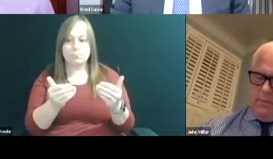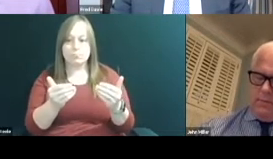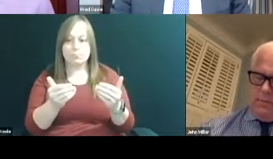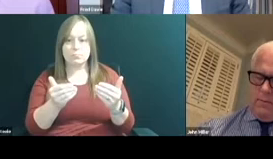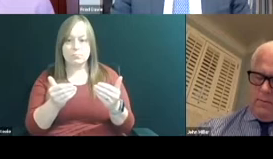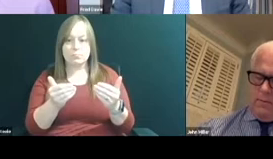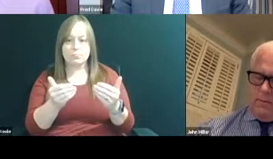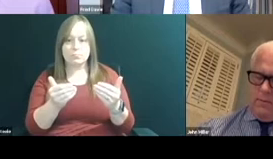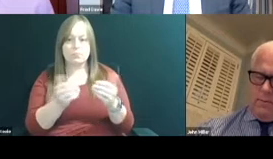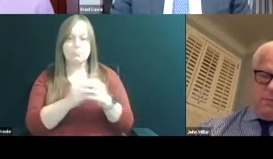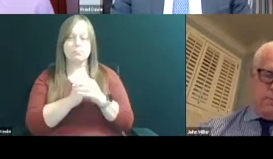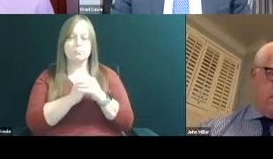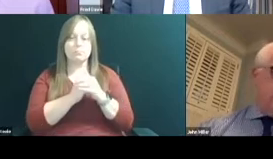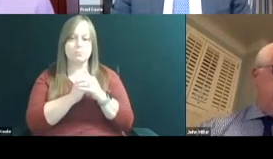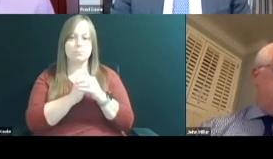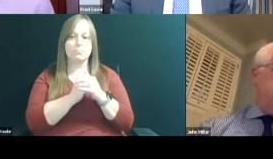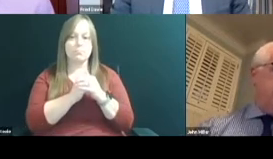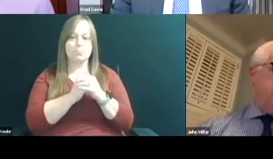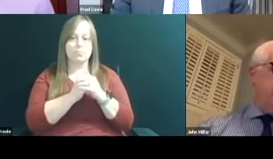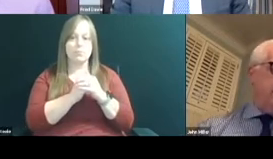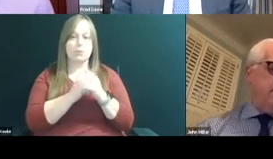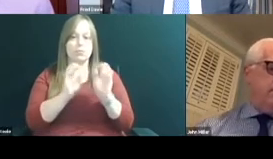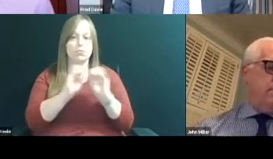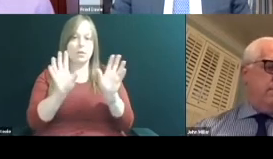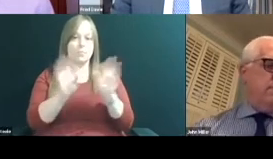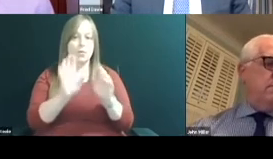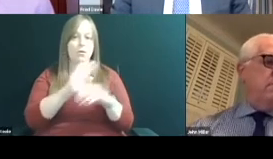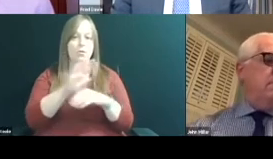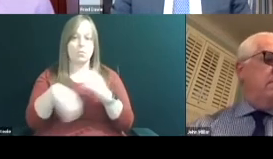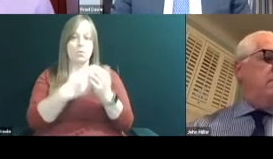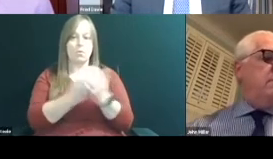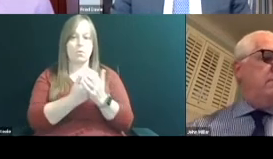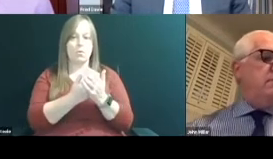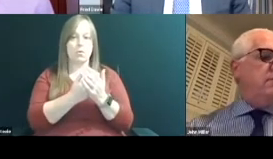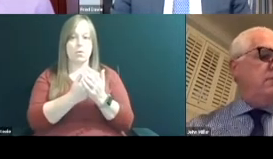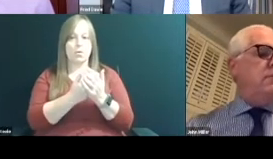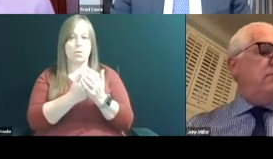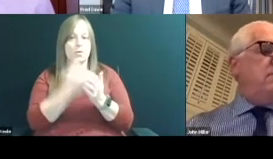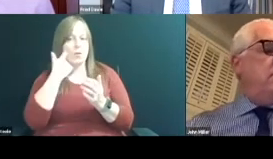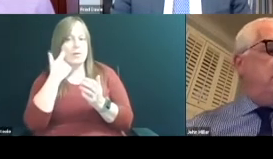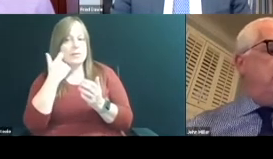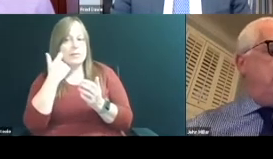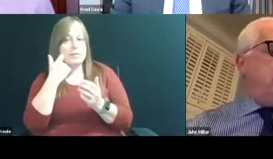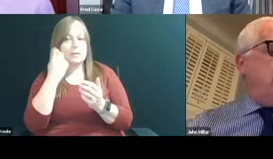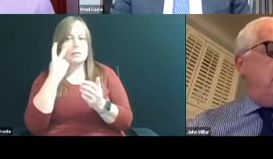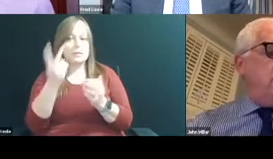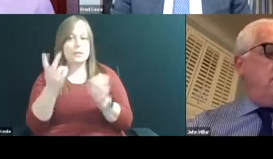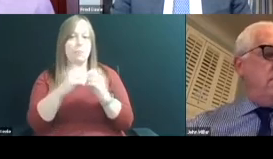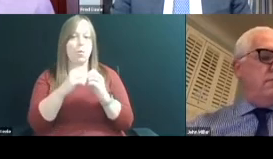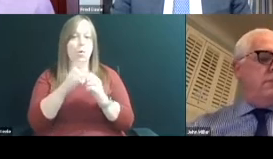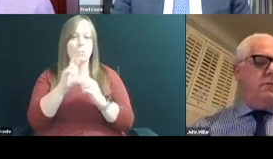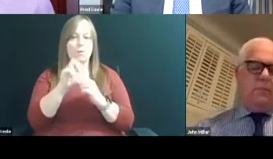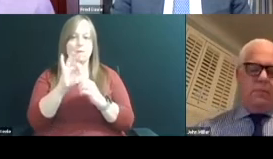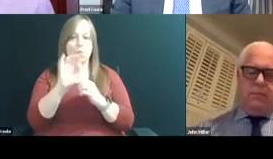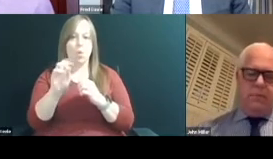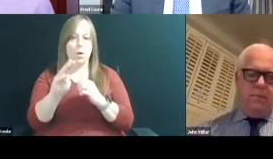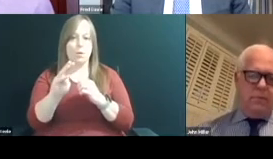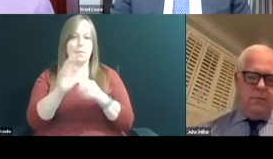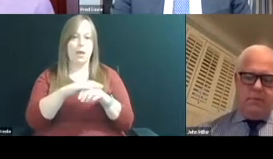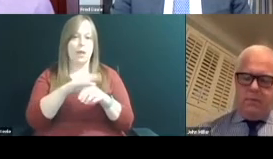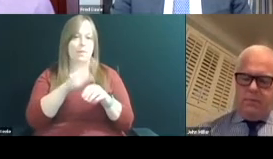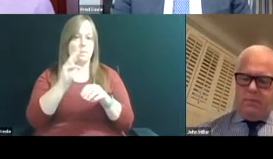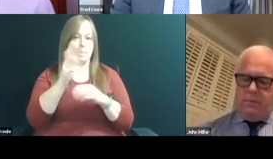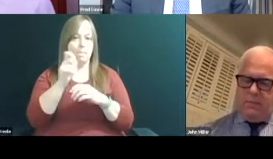around accountability, transparency, and racial justice. We've seen just recently even more reforms announced by the mayor and the